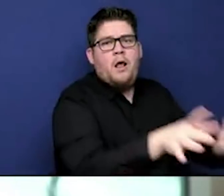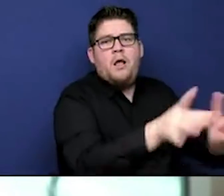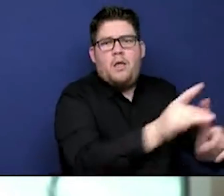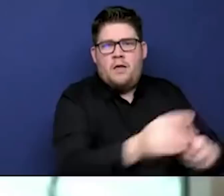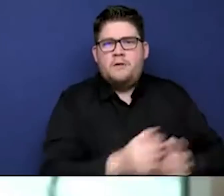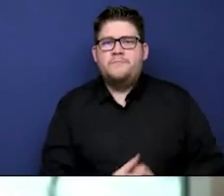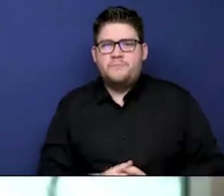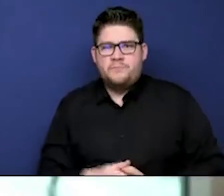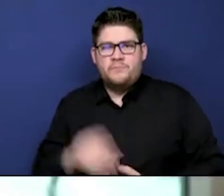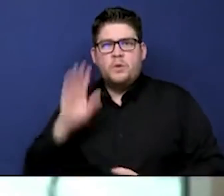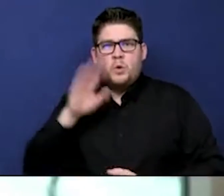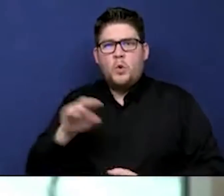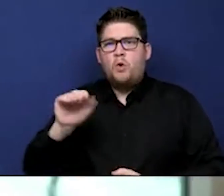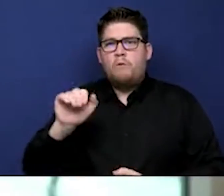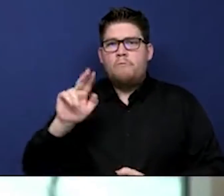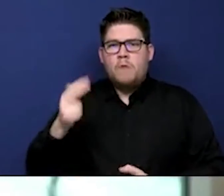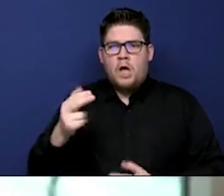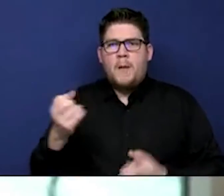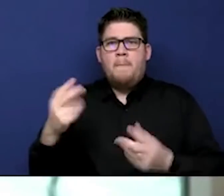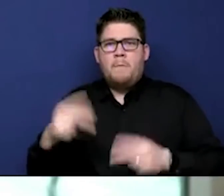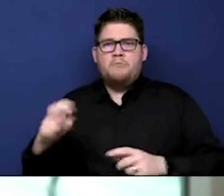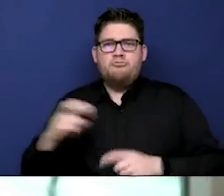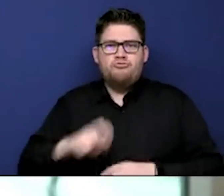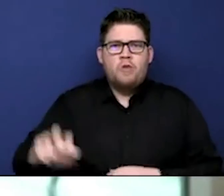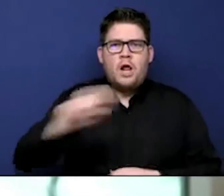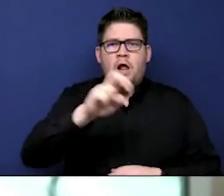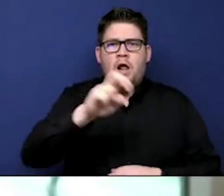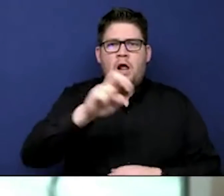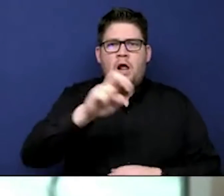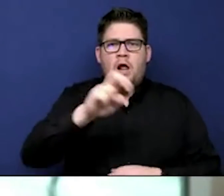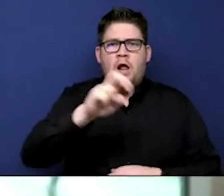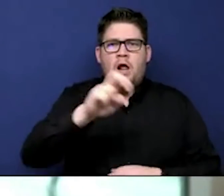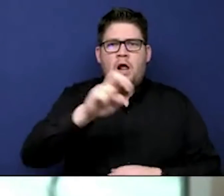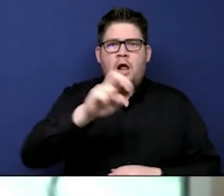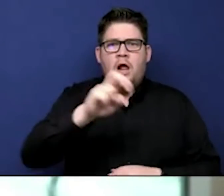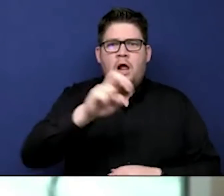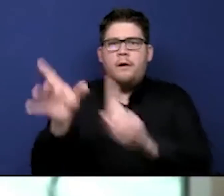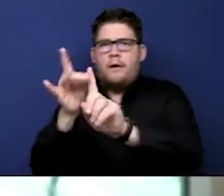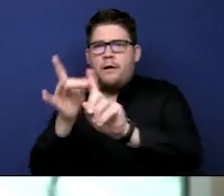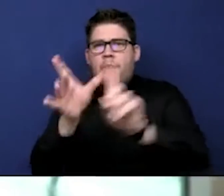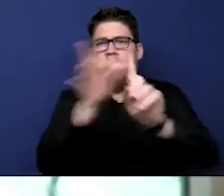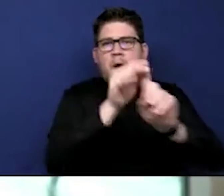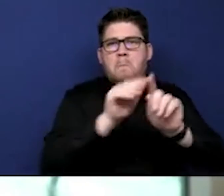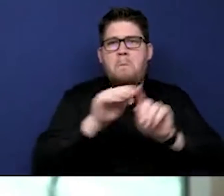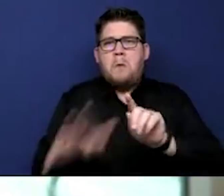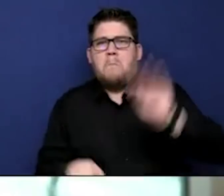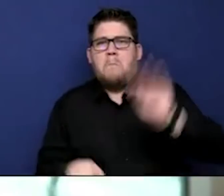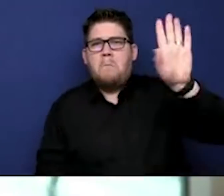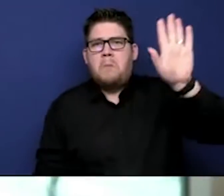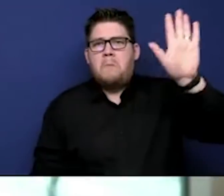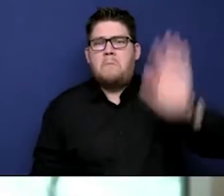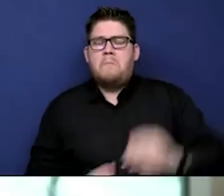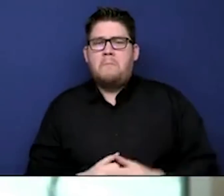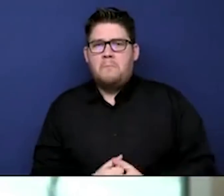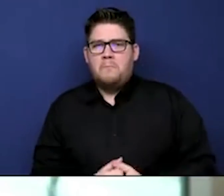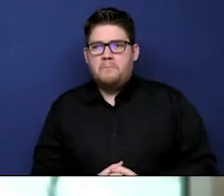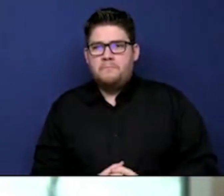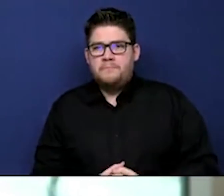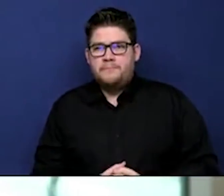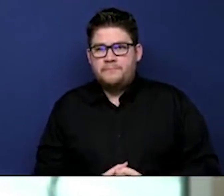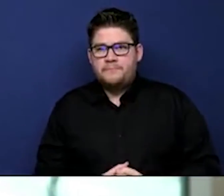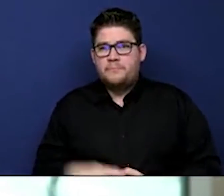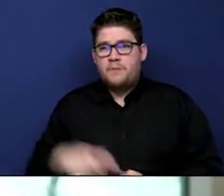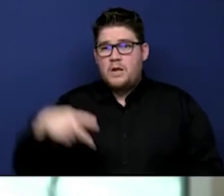Lower Mainland and other parts of BC. So a high percentage of the P1 that we've identified